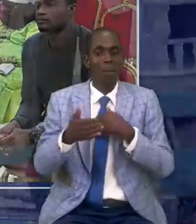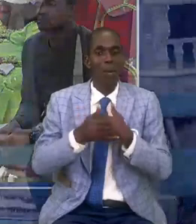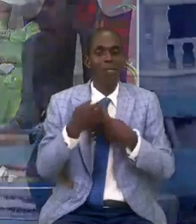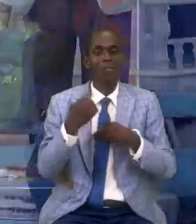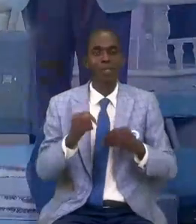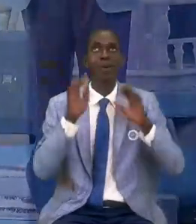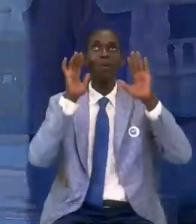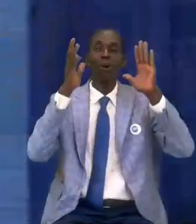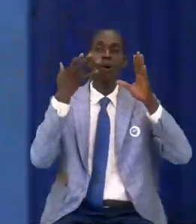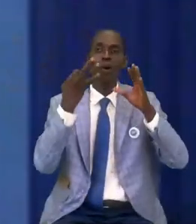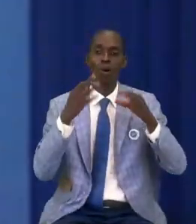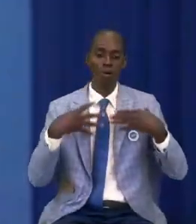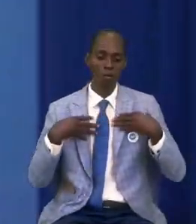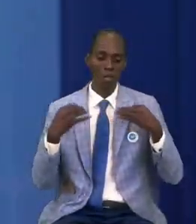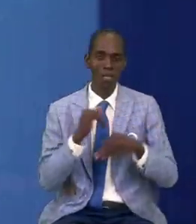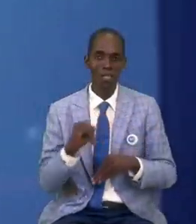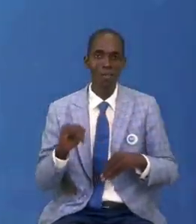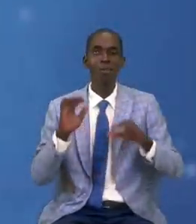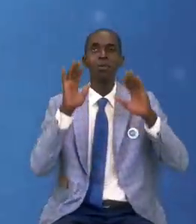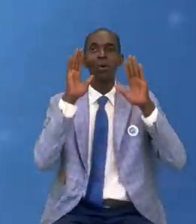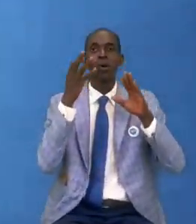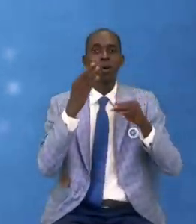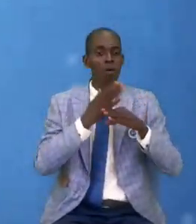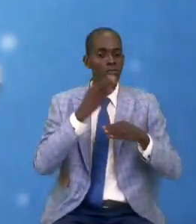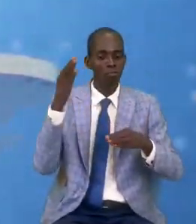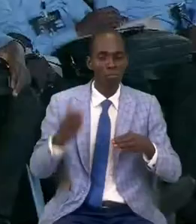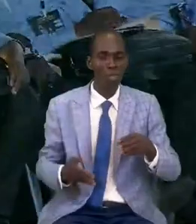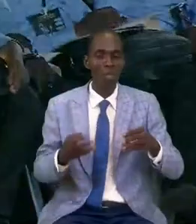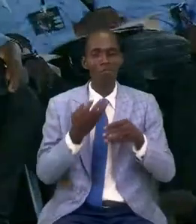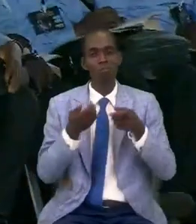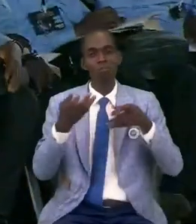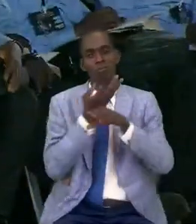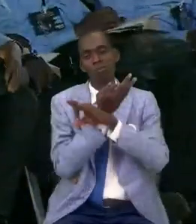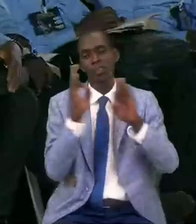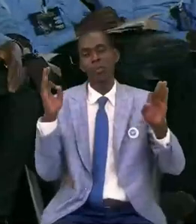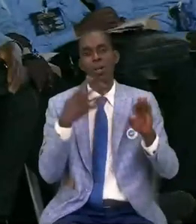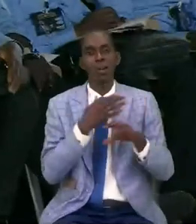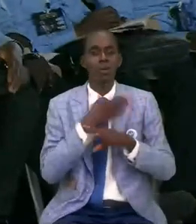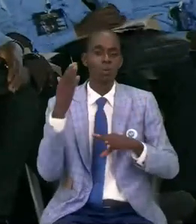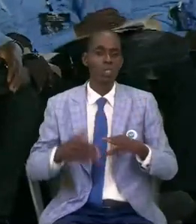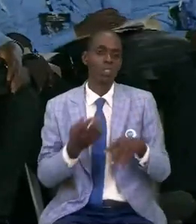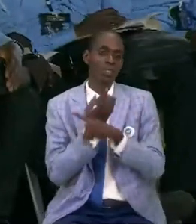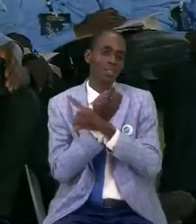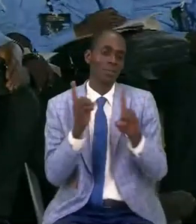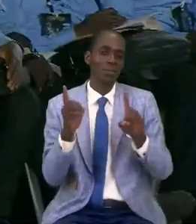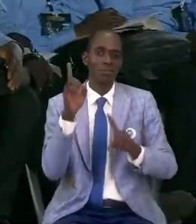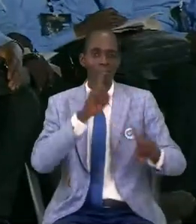complete deliverance. Let somebody help me shout amen.